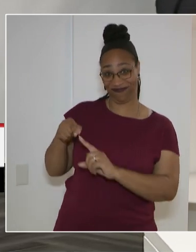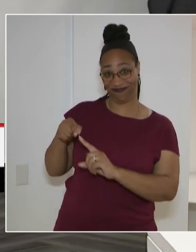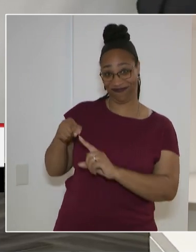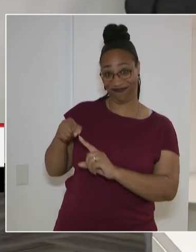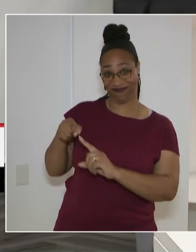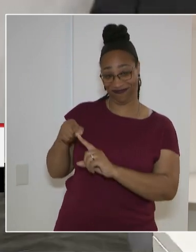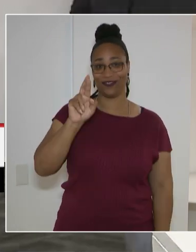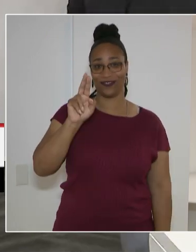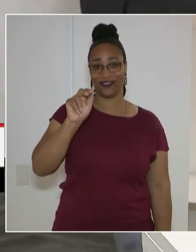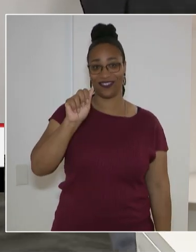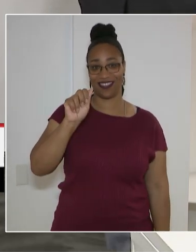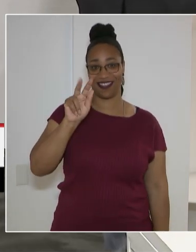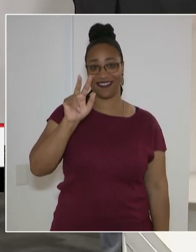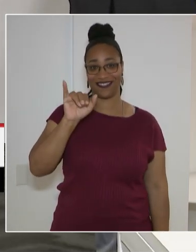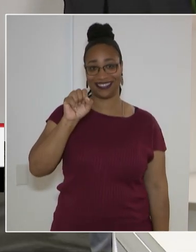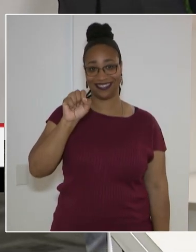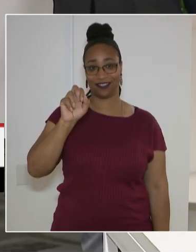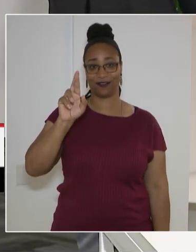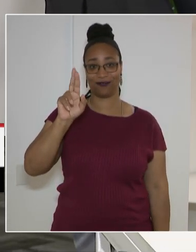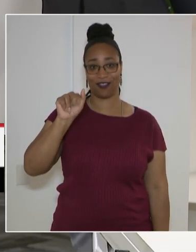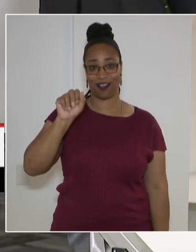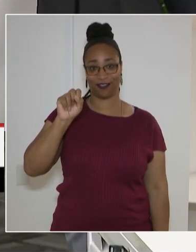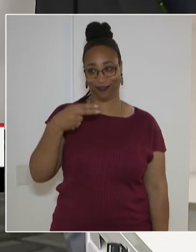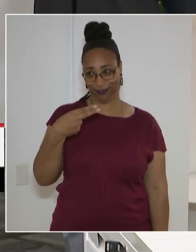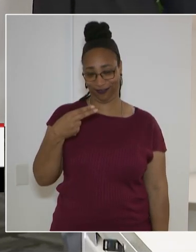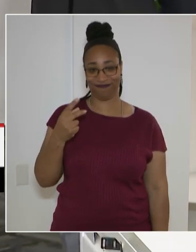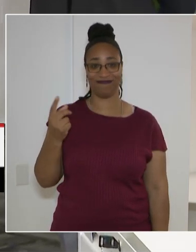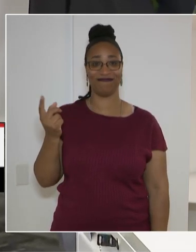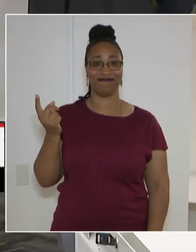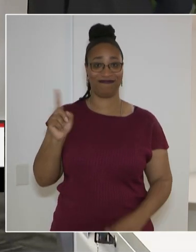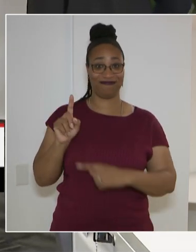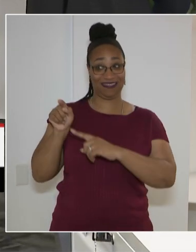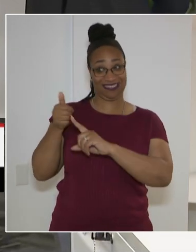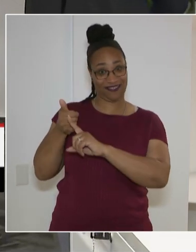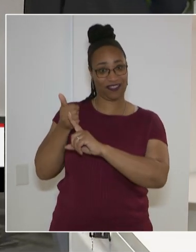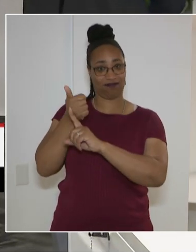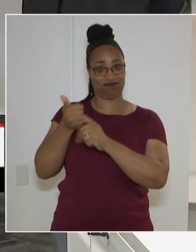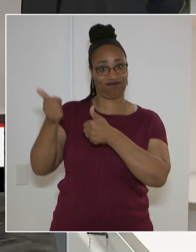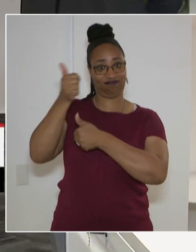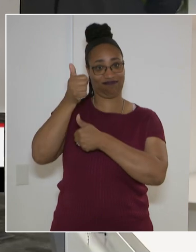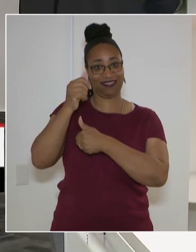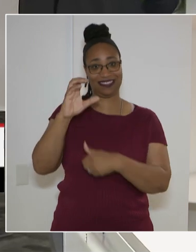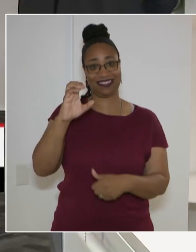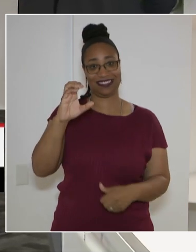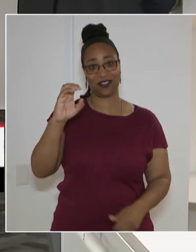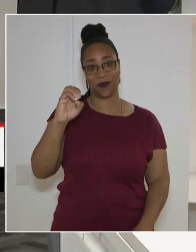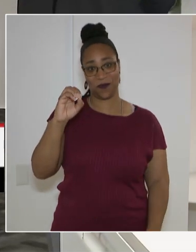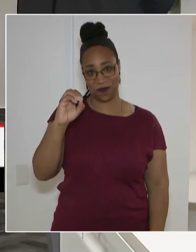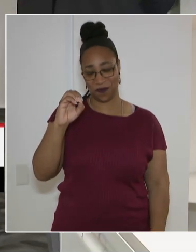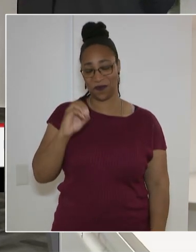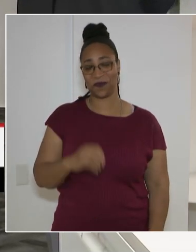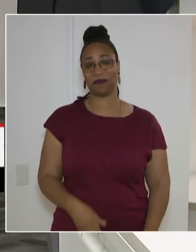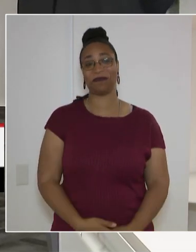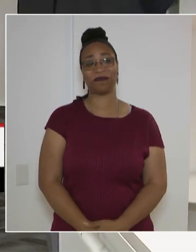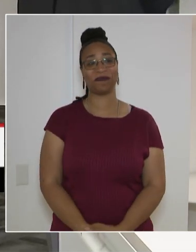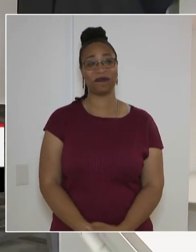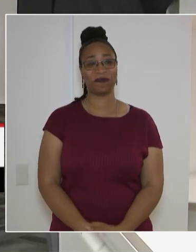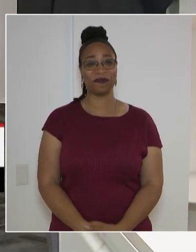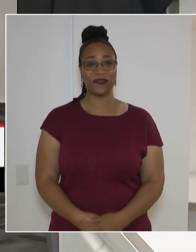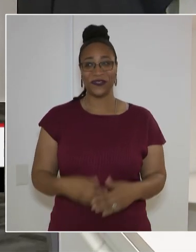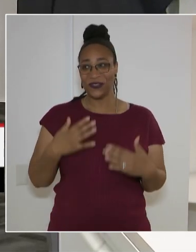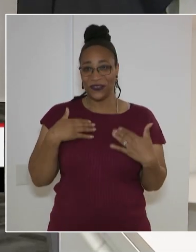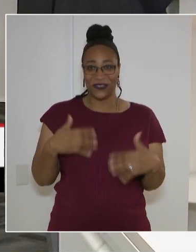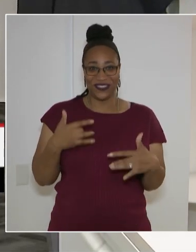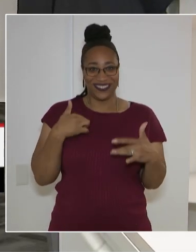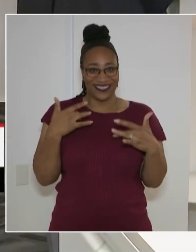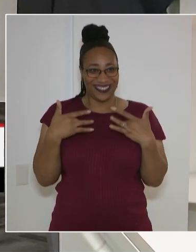Thank you, Quinn, and welcome everybody. It's great to see so many smiling faces in a bustling downtown DC office